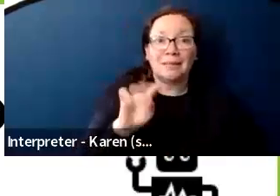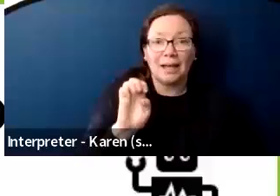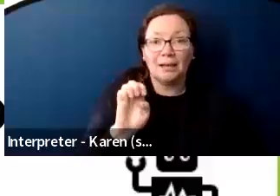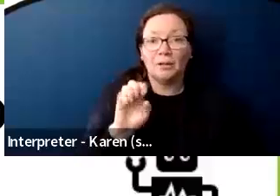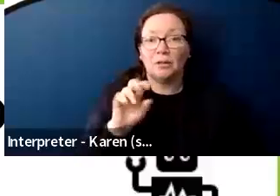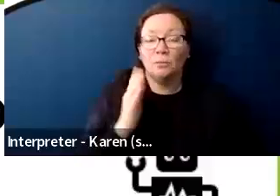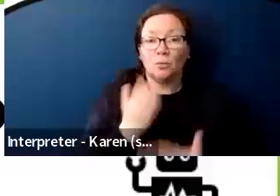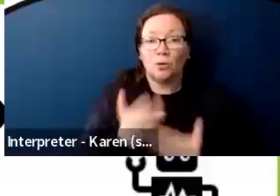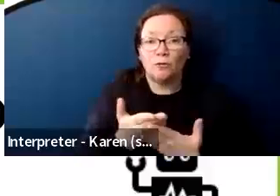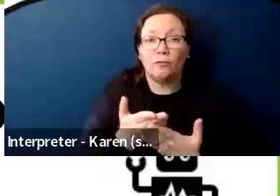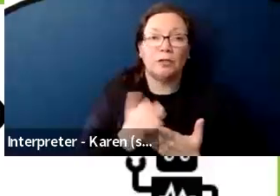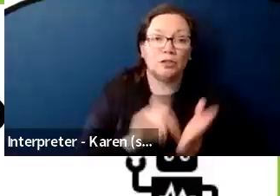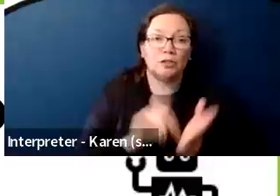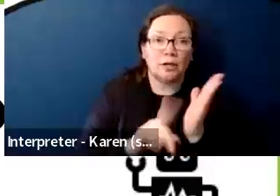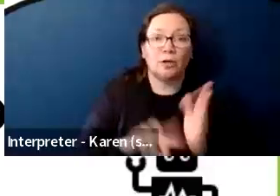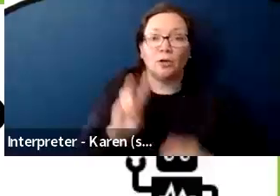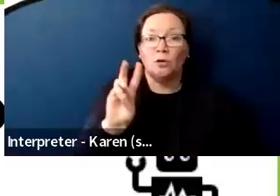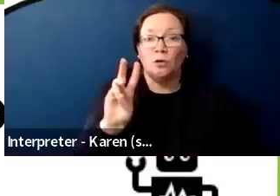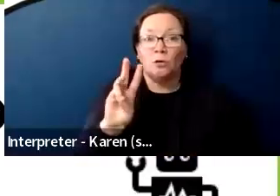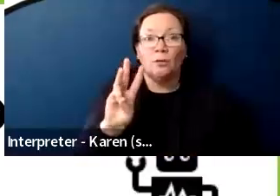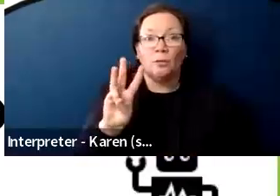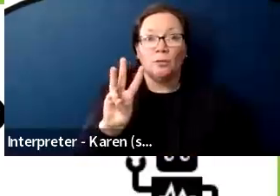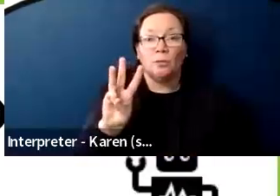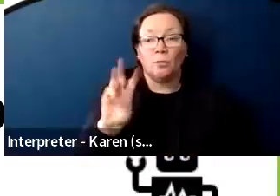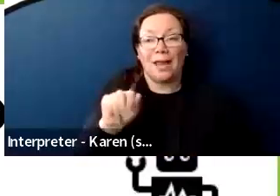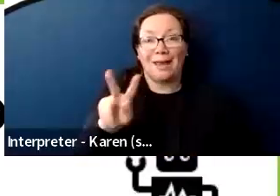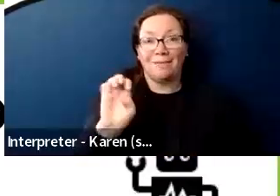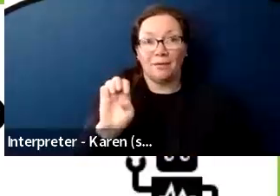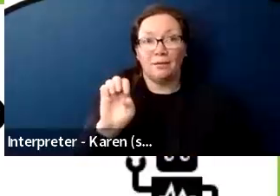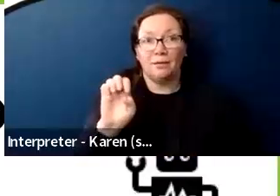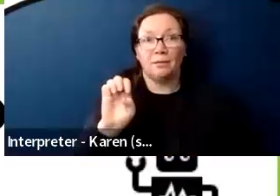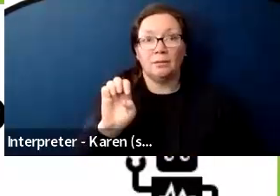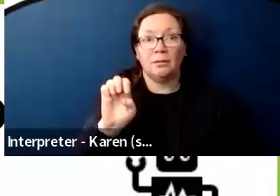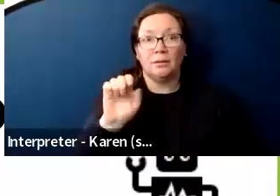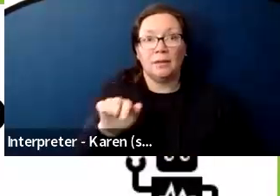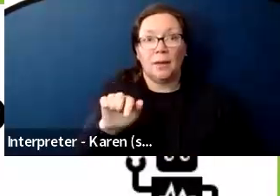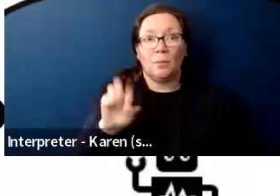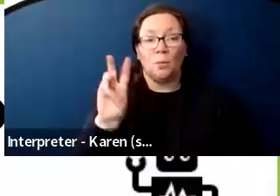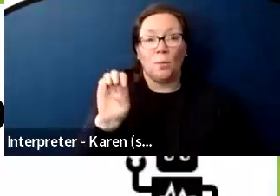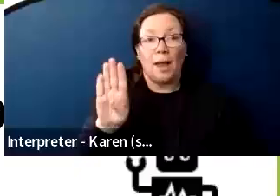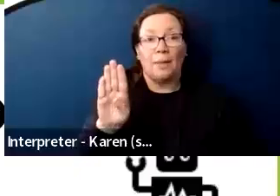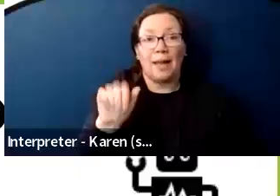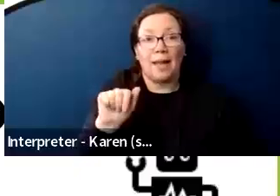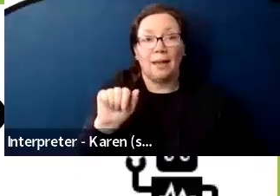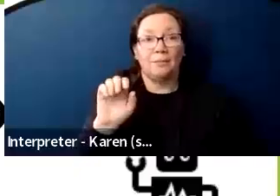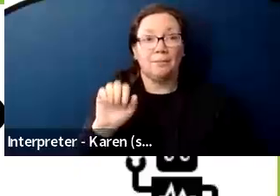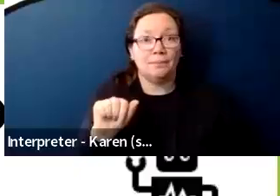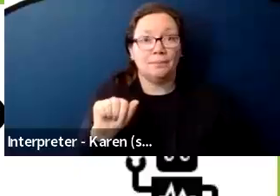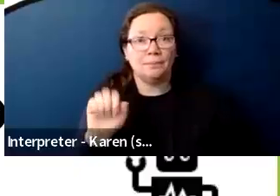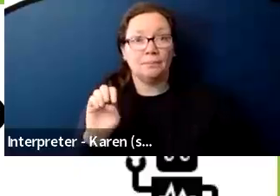and the Wave browser extension. If you just go to wave.webaim, you can just enter a URL